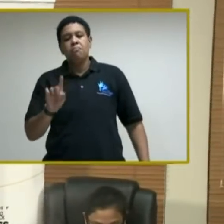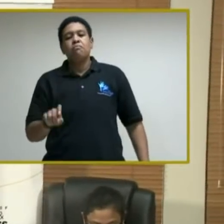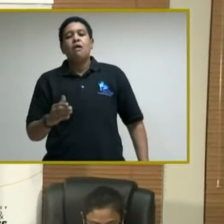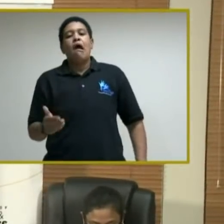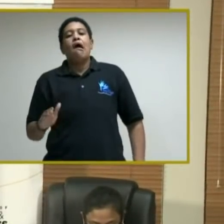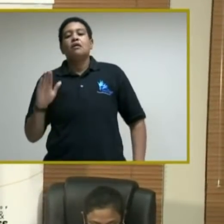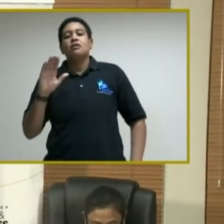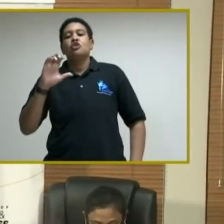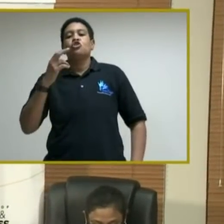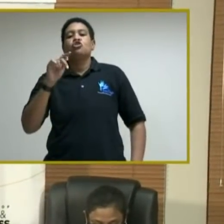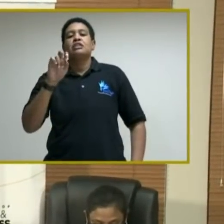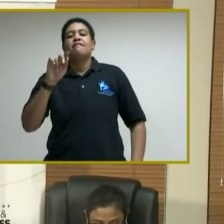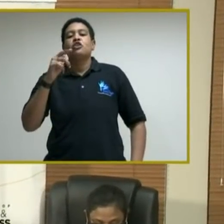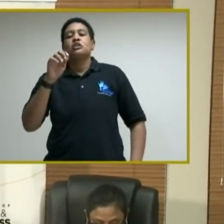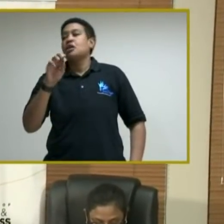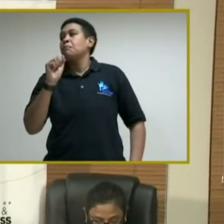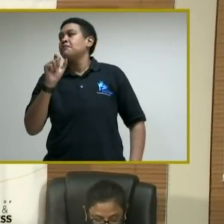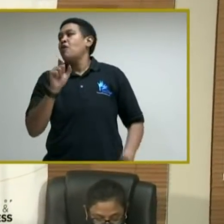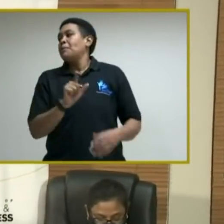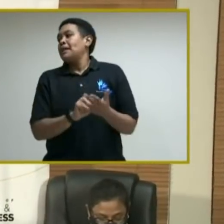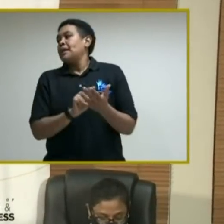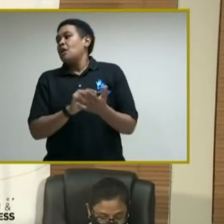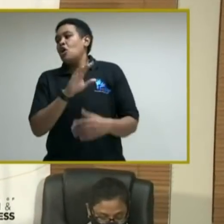Christopher Thomas from the Gleaner.